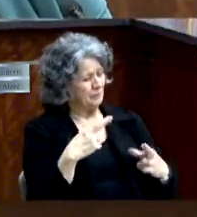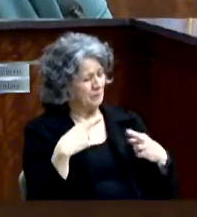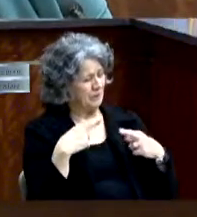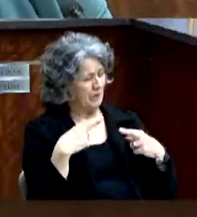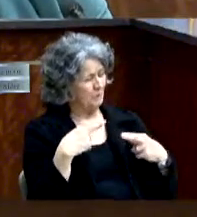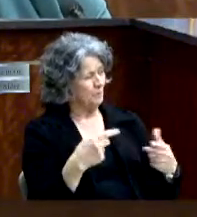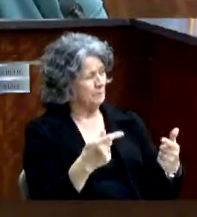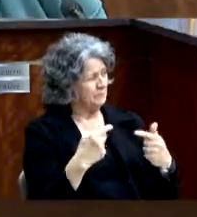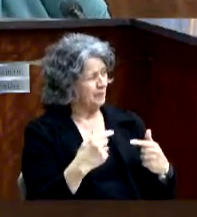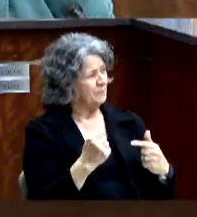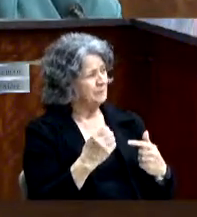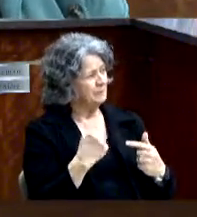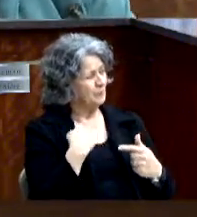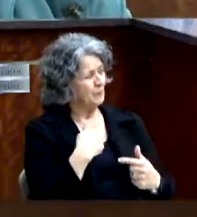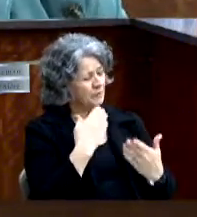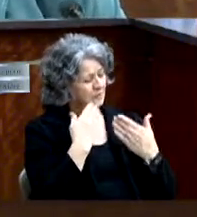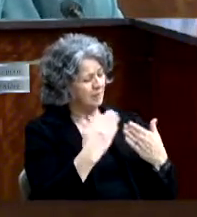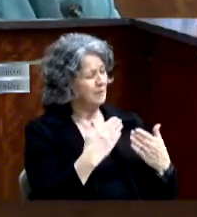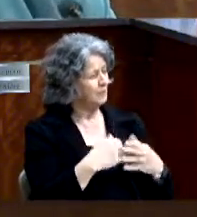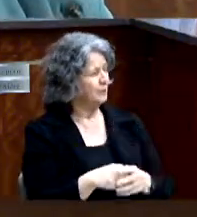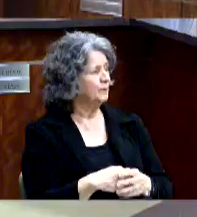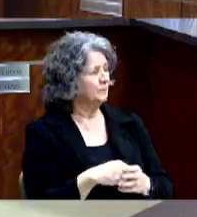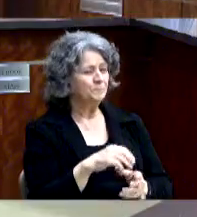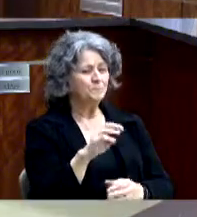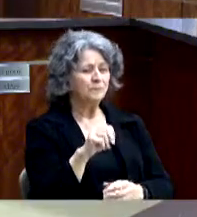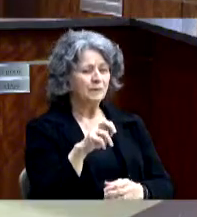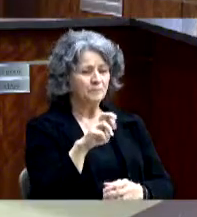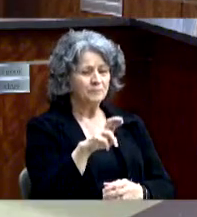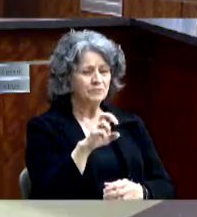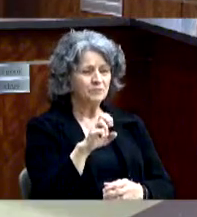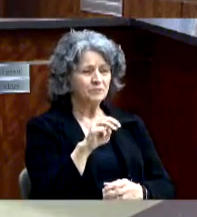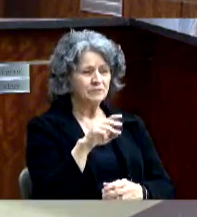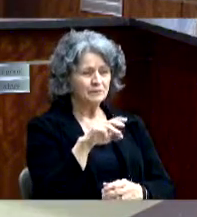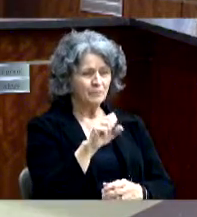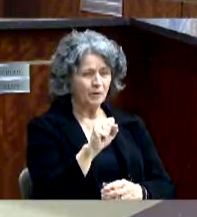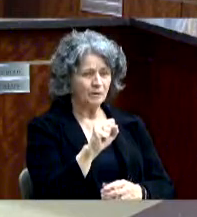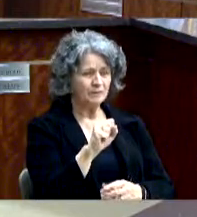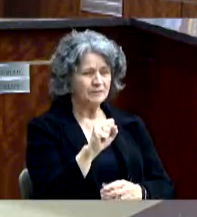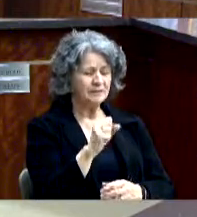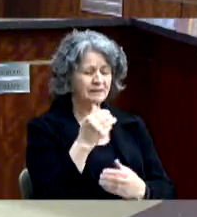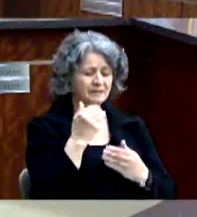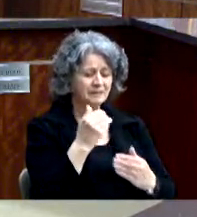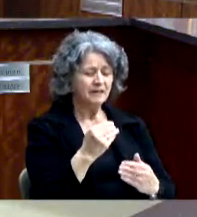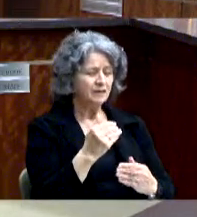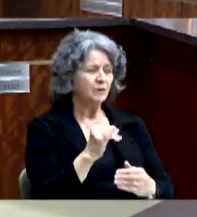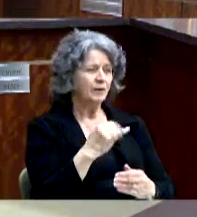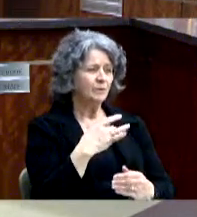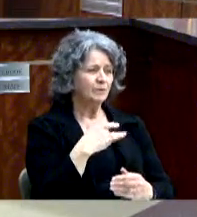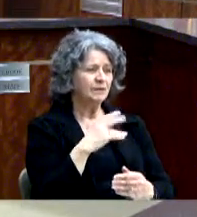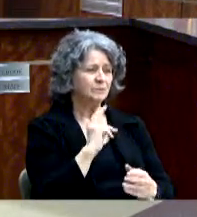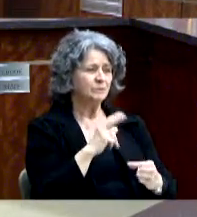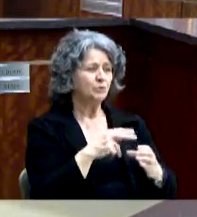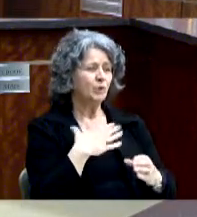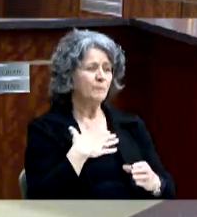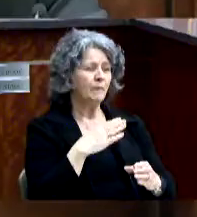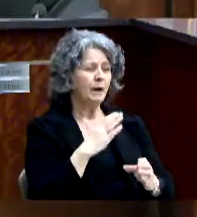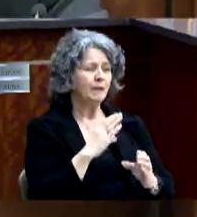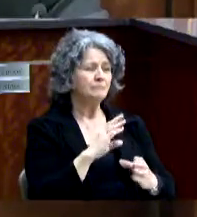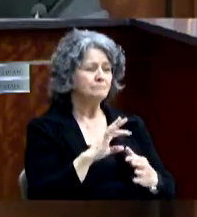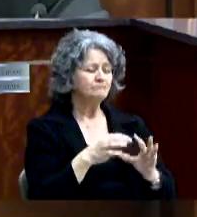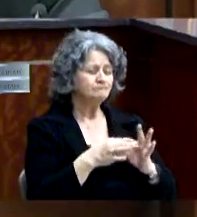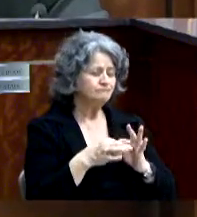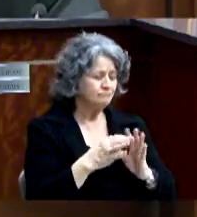help. Mr. Smalls. Thank you, Mr. President. I would like to join my colleagues in